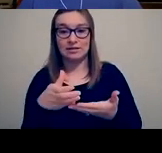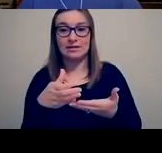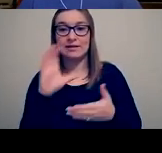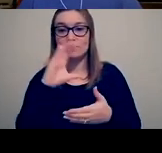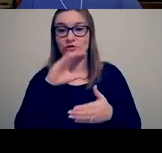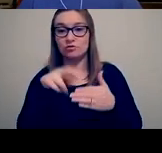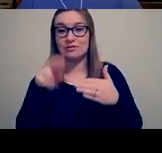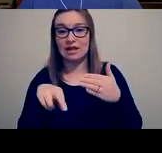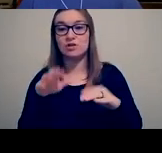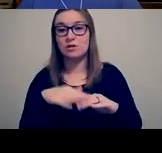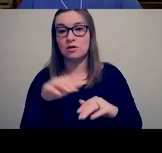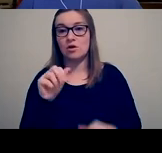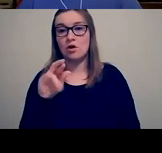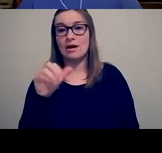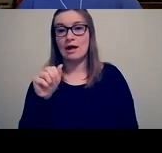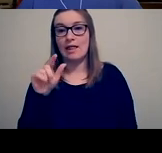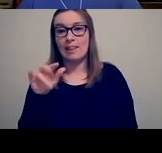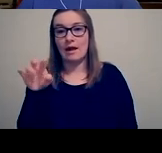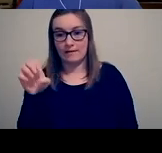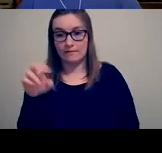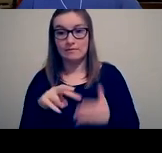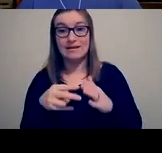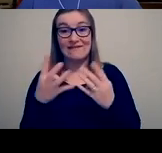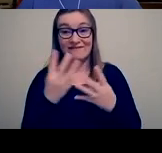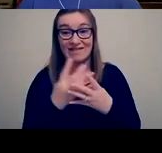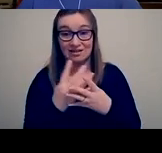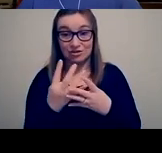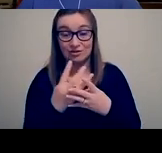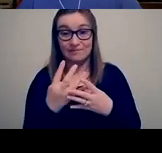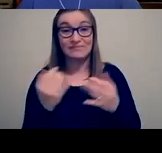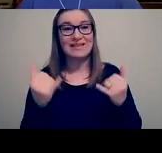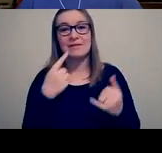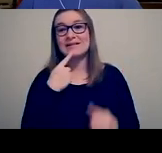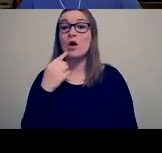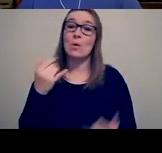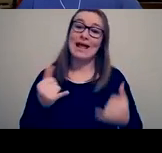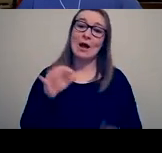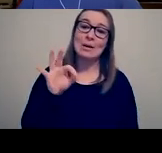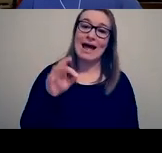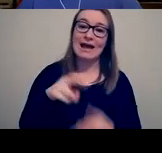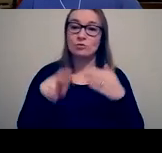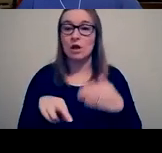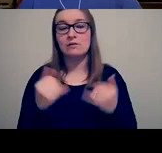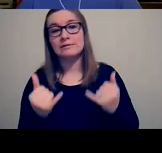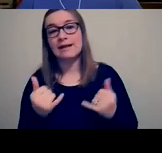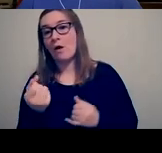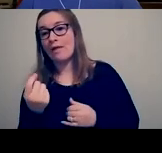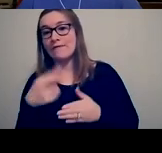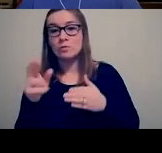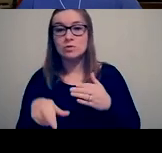an Aria Live. So every time you filter, it'll say there's now 9 results, there's 11 results, there's, you